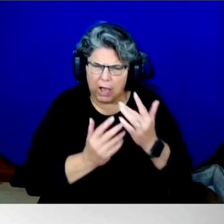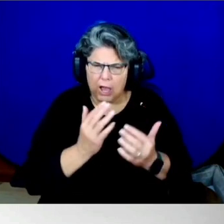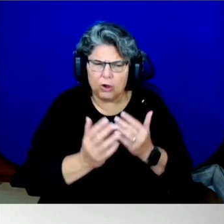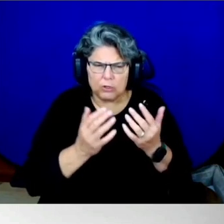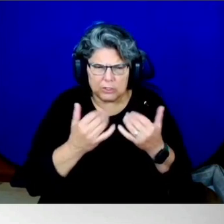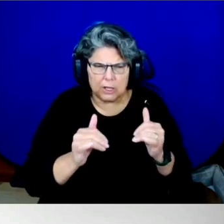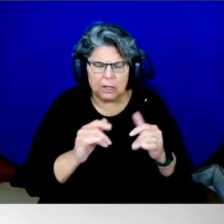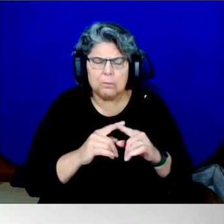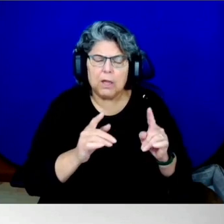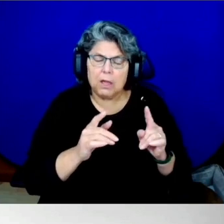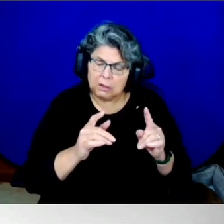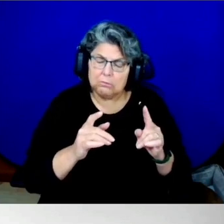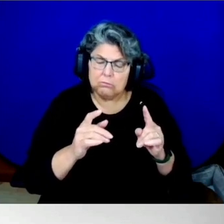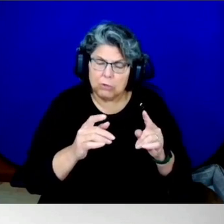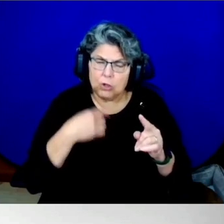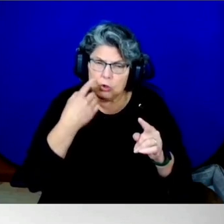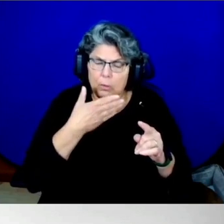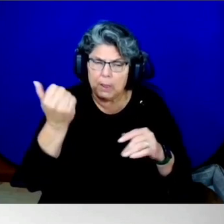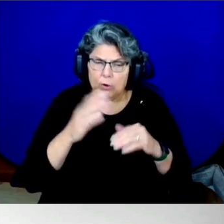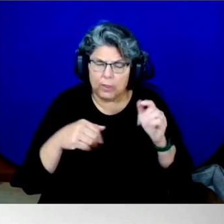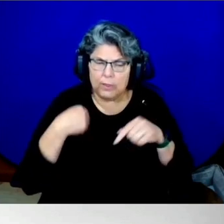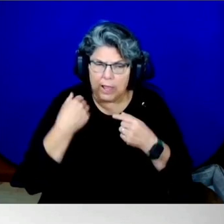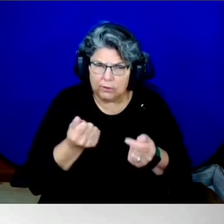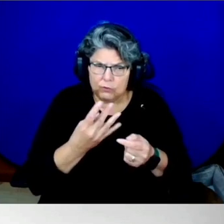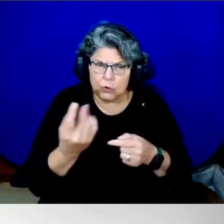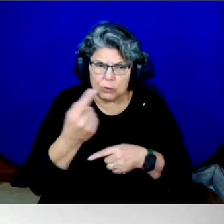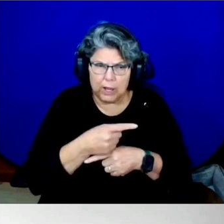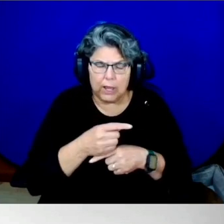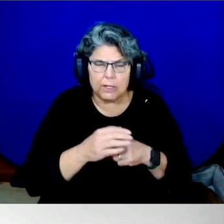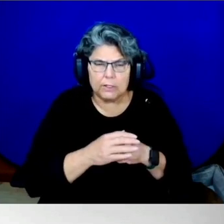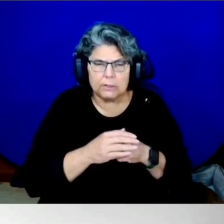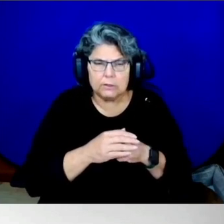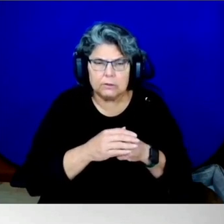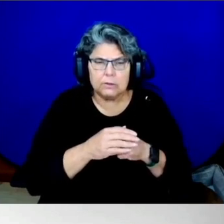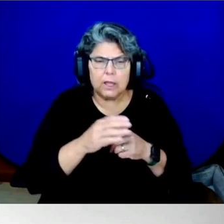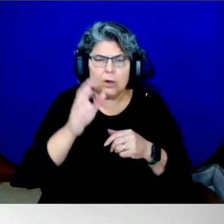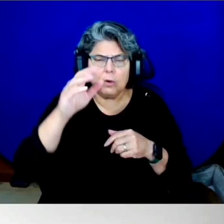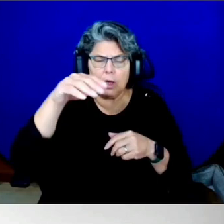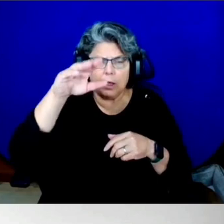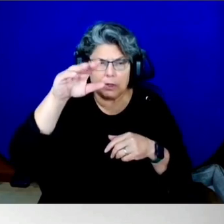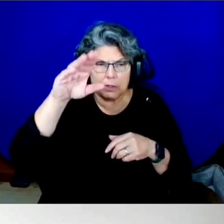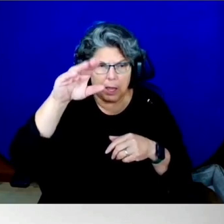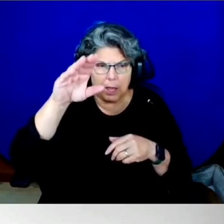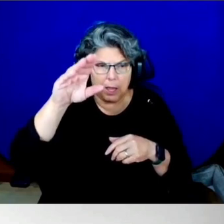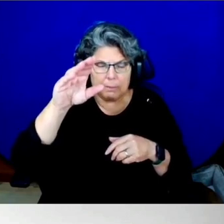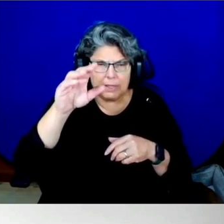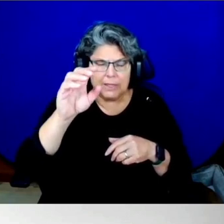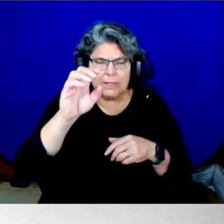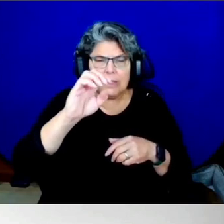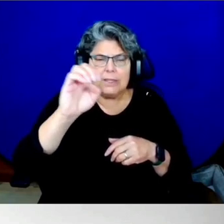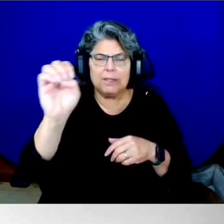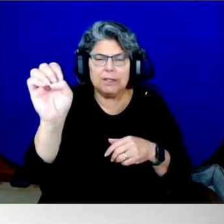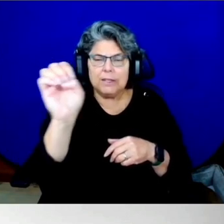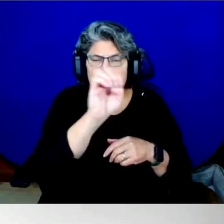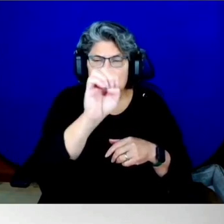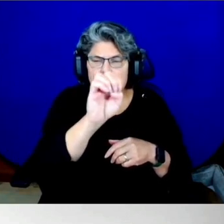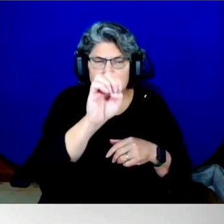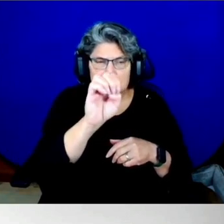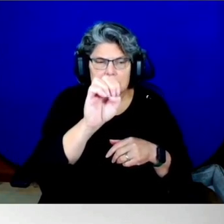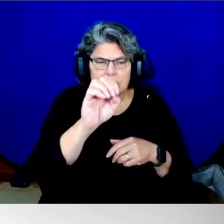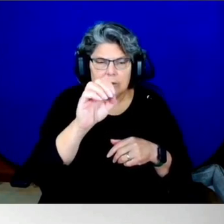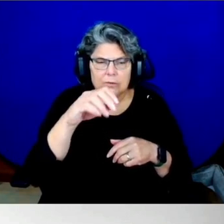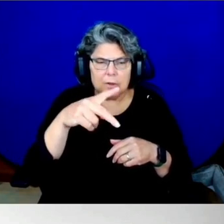much better than it had been the last few days. Coming across the top here, heading east of Paynes Creek and out towards Mineral, things